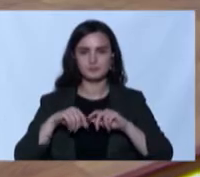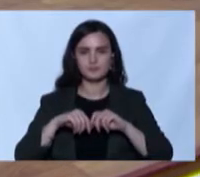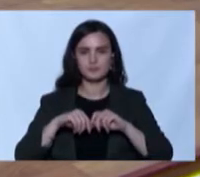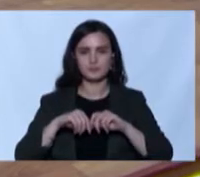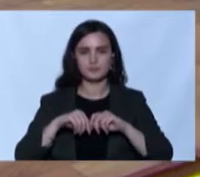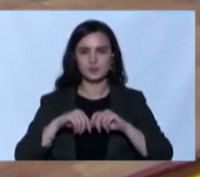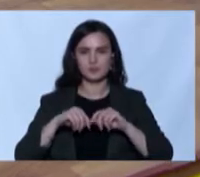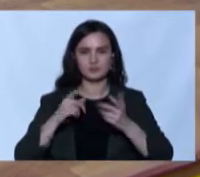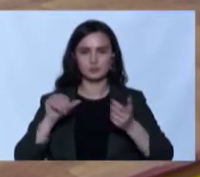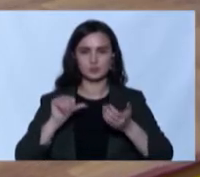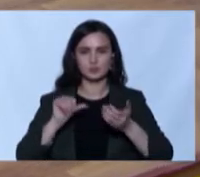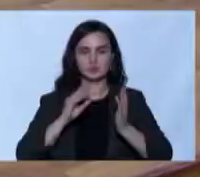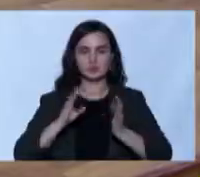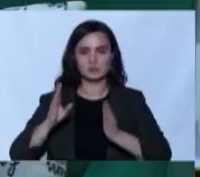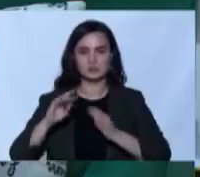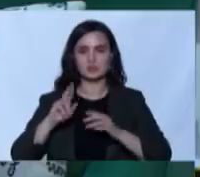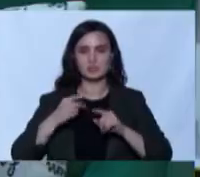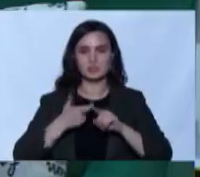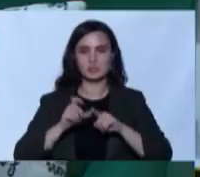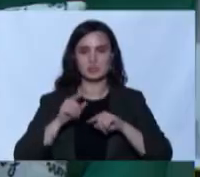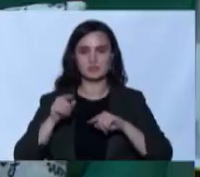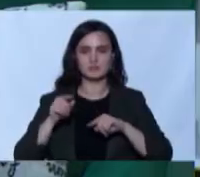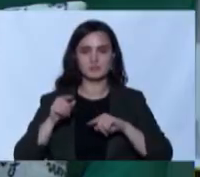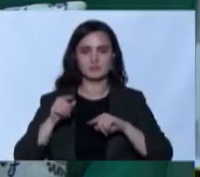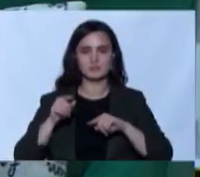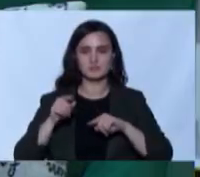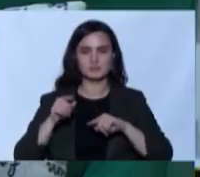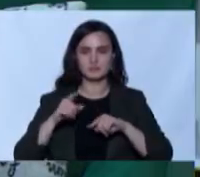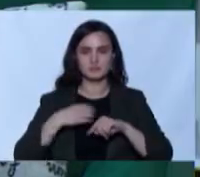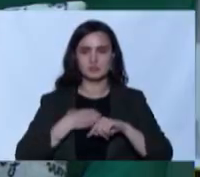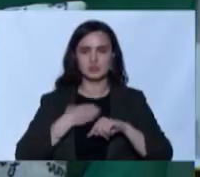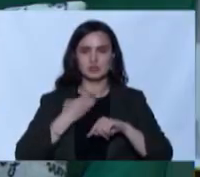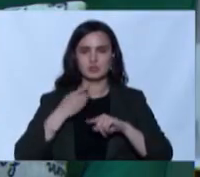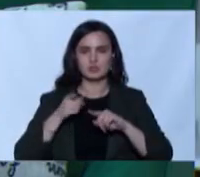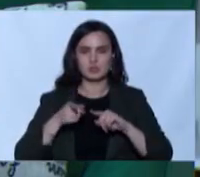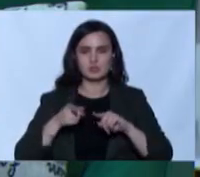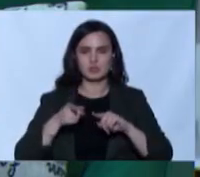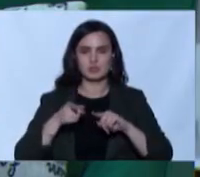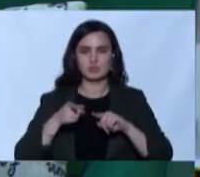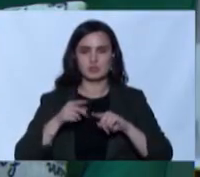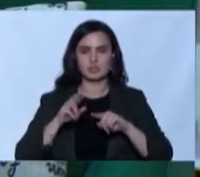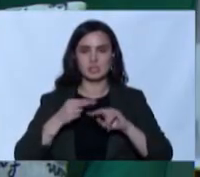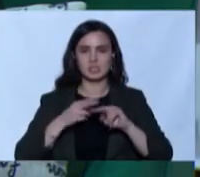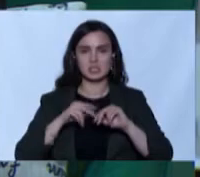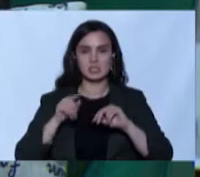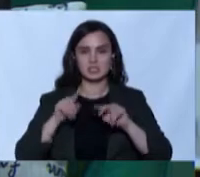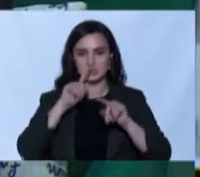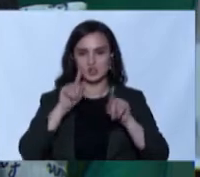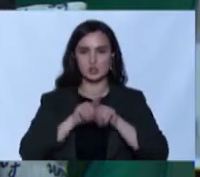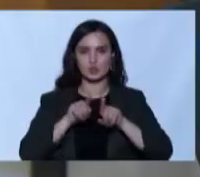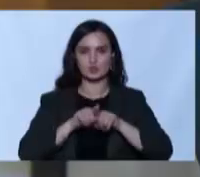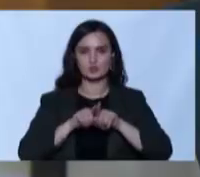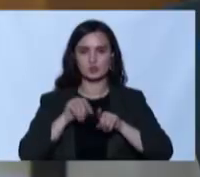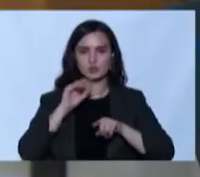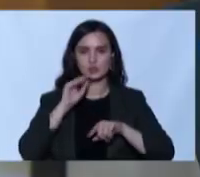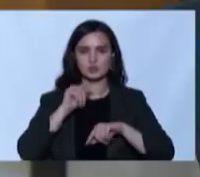of evil, basically. And impaling, it's such a awful form of execution, and it's almost like when